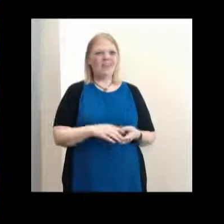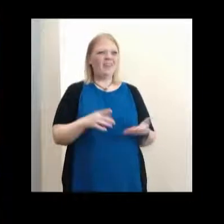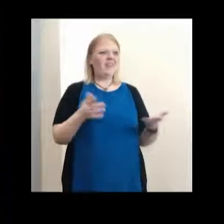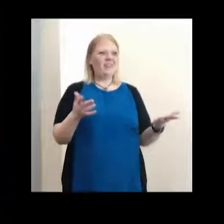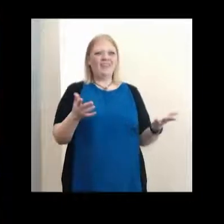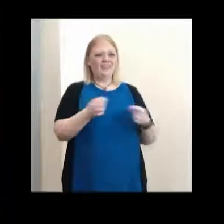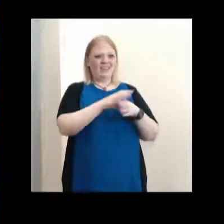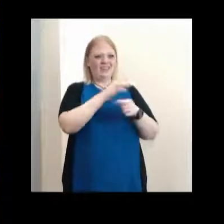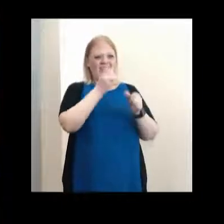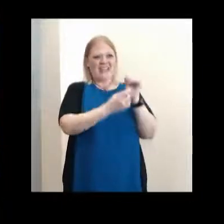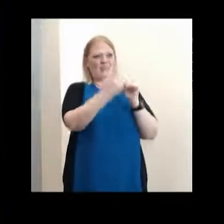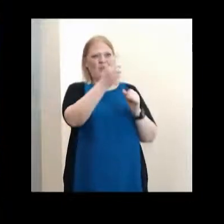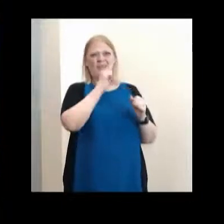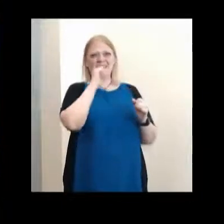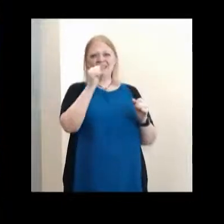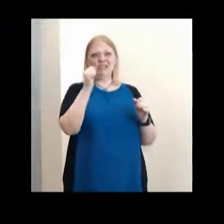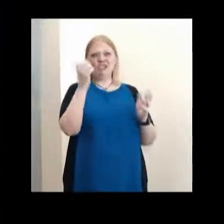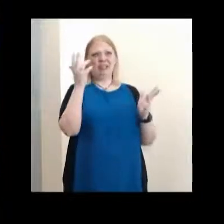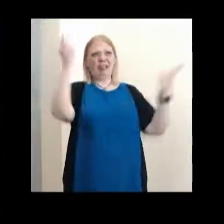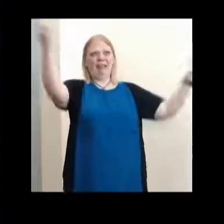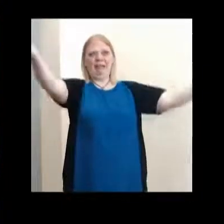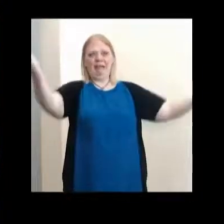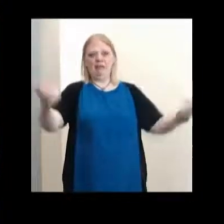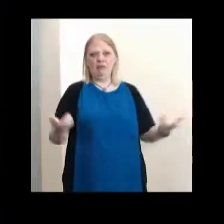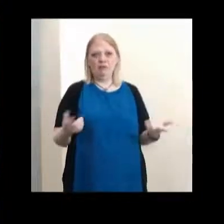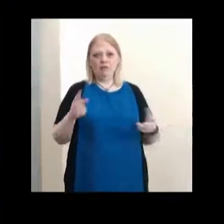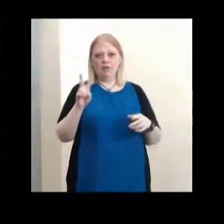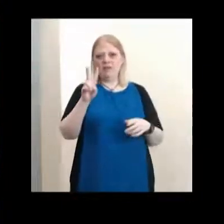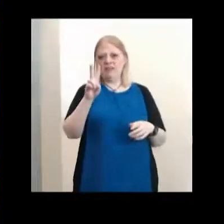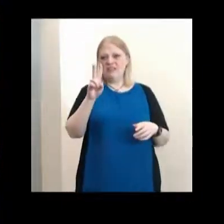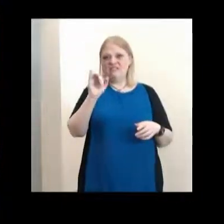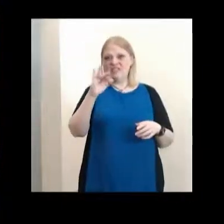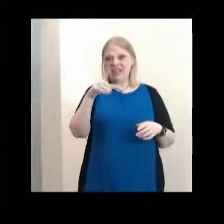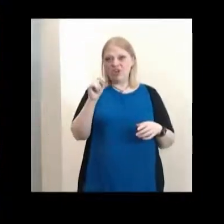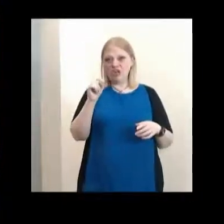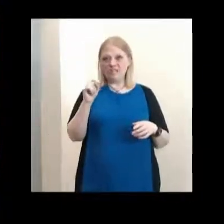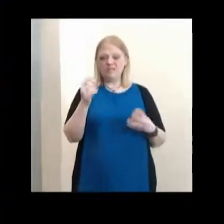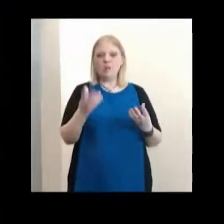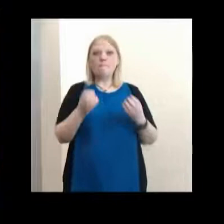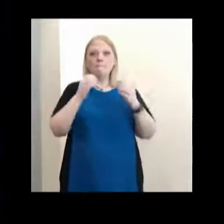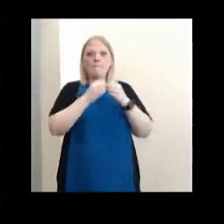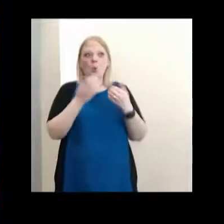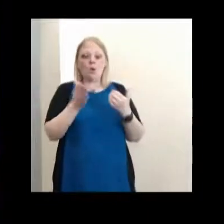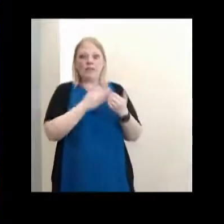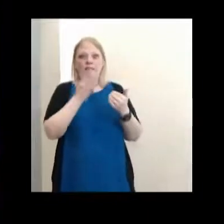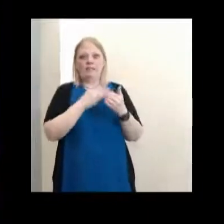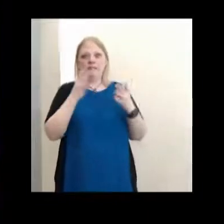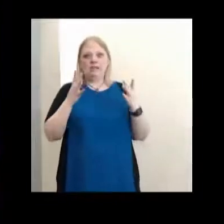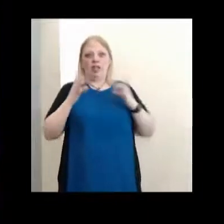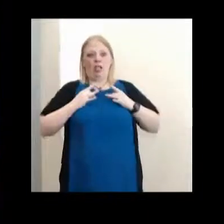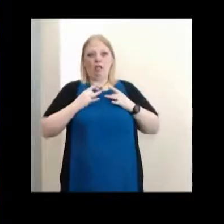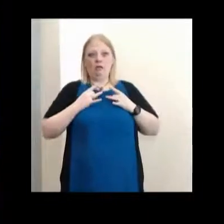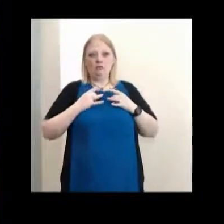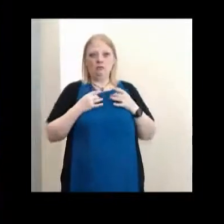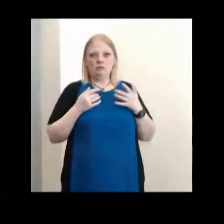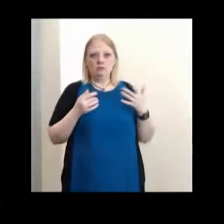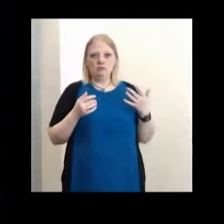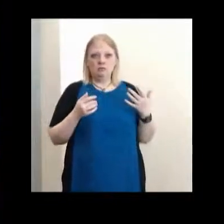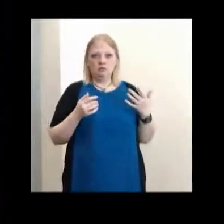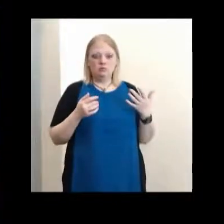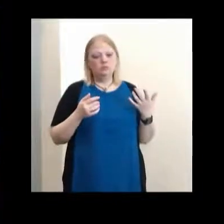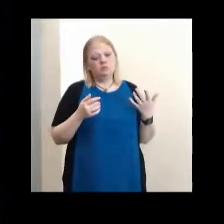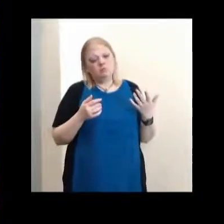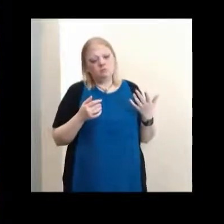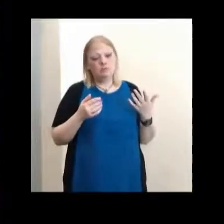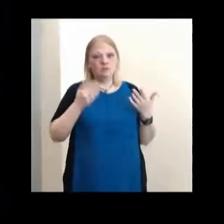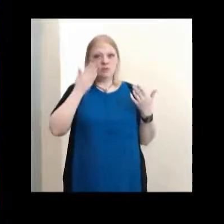everywhere. It hasn't gone anywhere, and the problem with the variants, they're more transmissible, so they're more easily caught. I